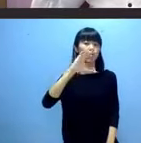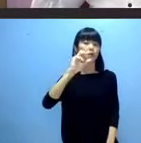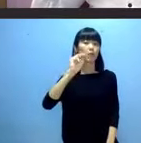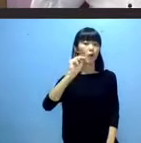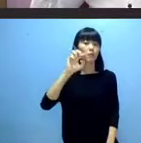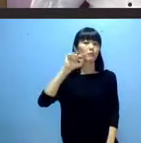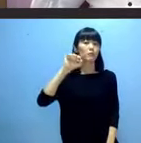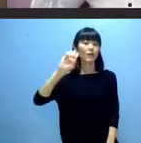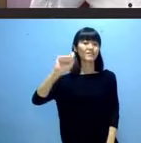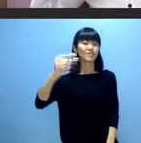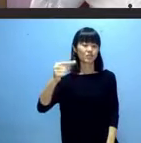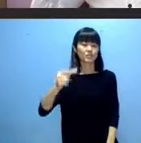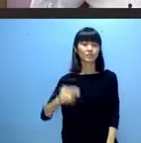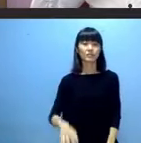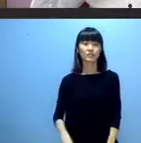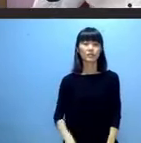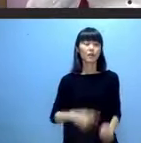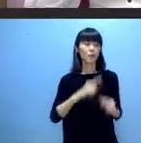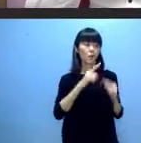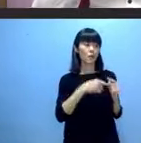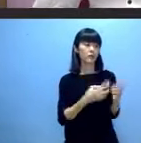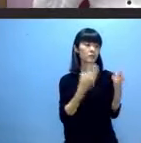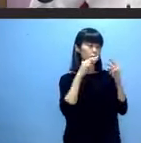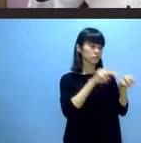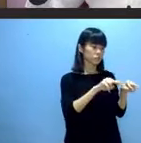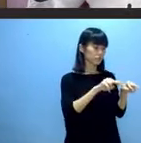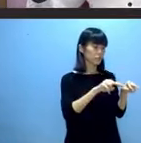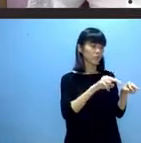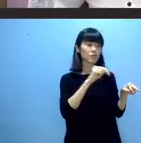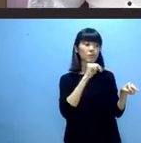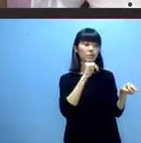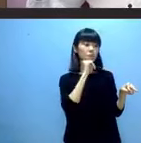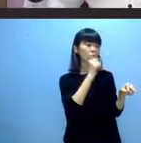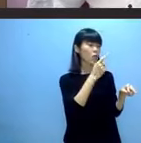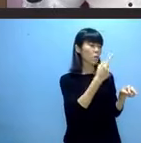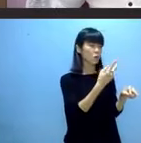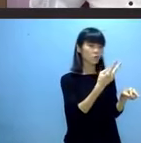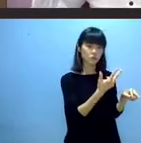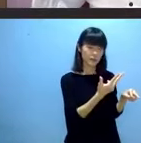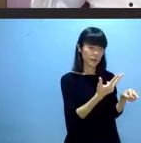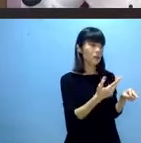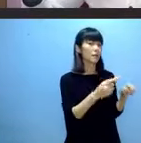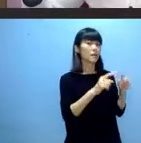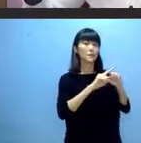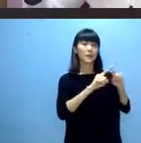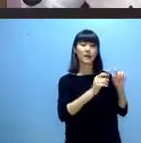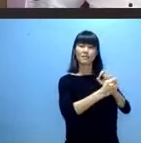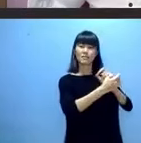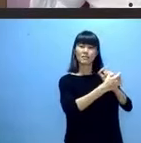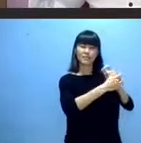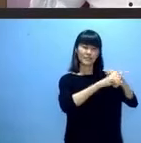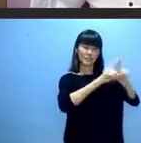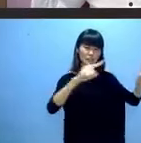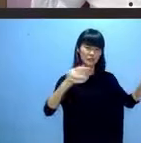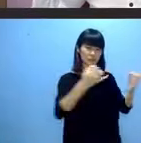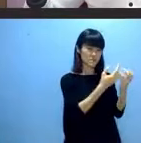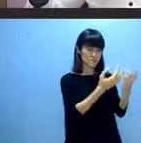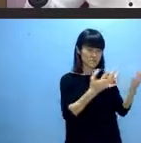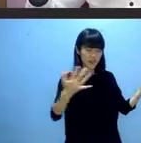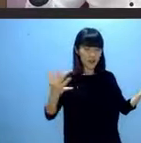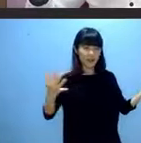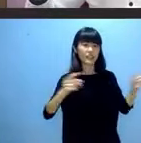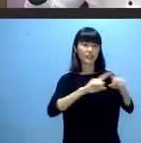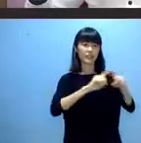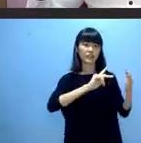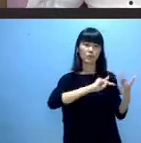will find not one, not two, not three, but a multitude of different initiatives that helps